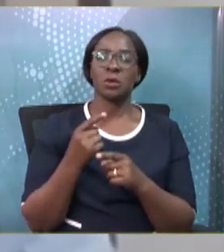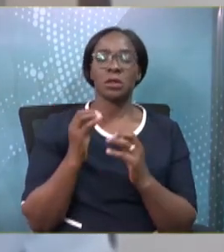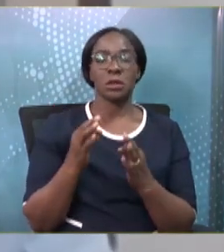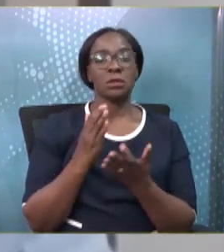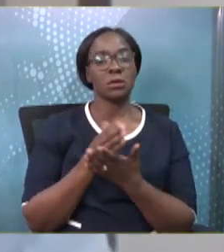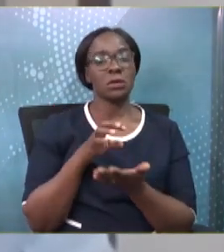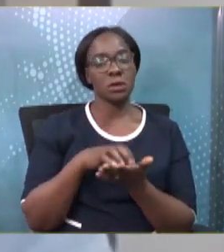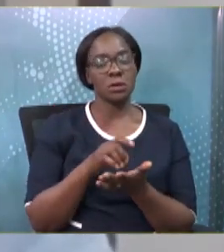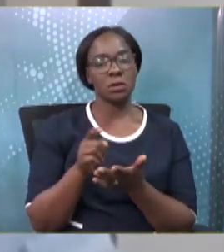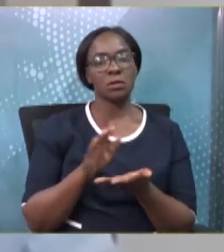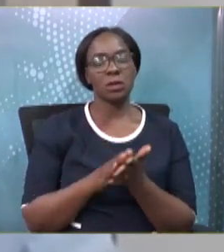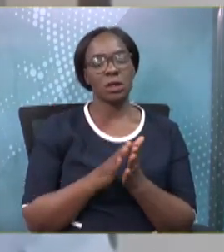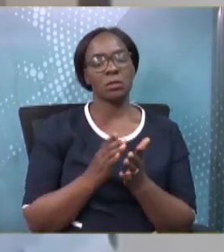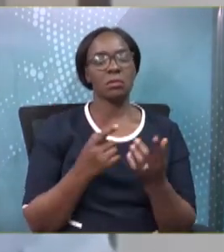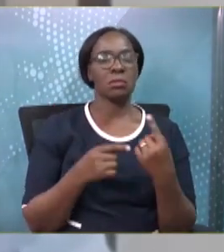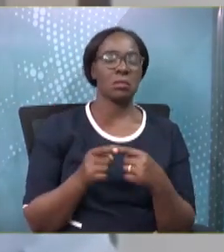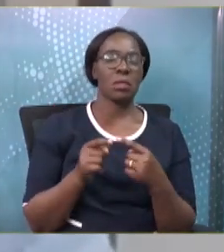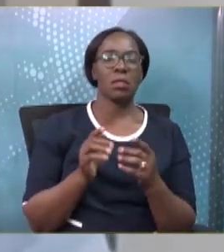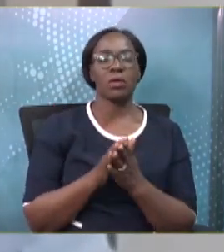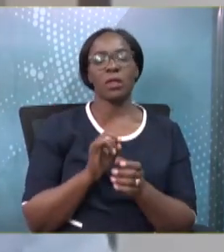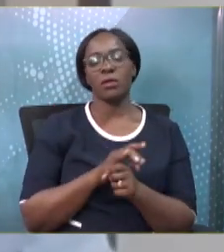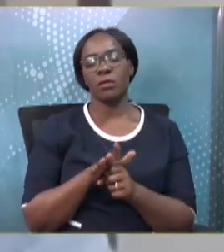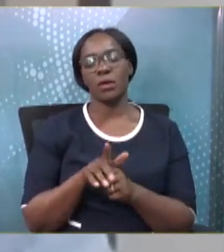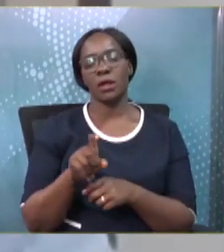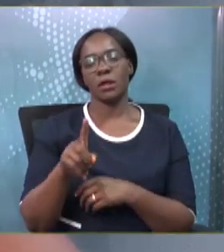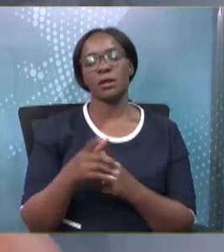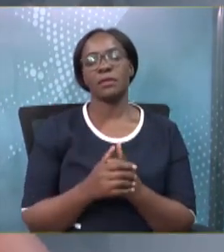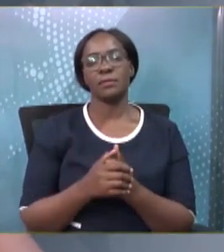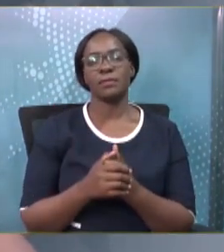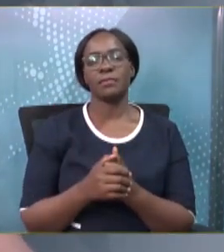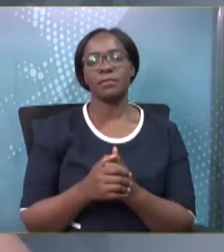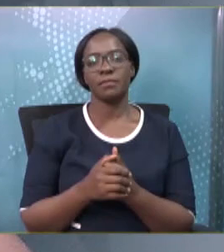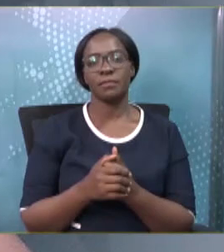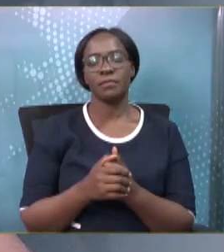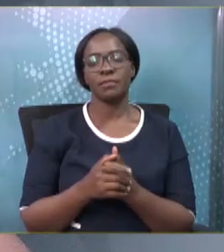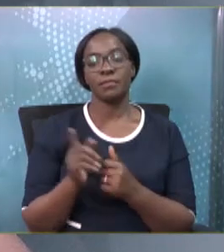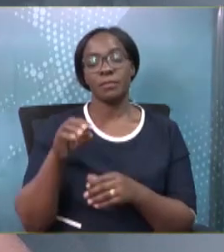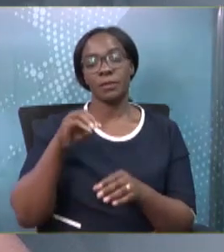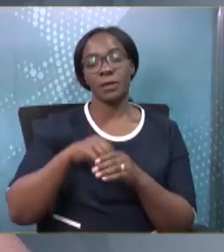situation turns otherwise with the virus. Mm-hmm. Rodney